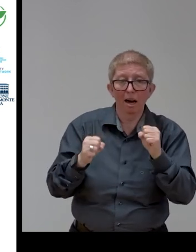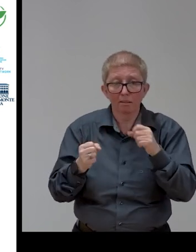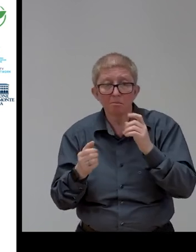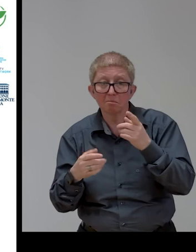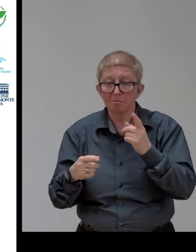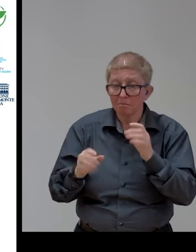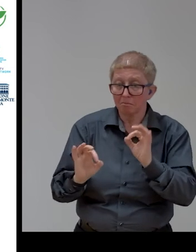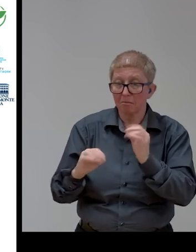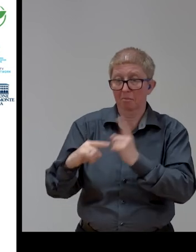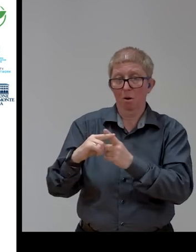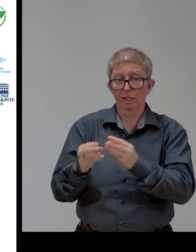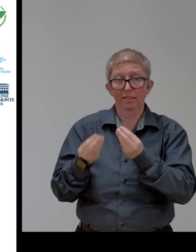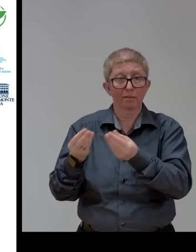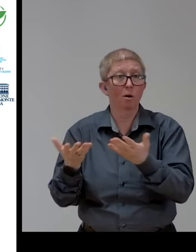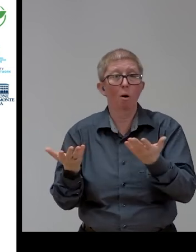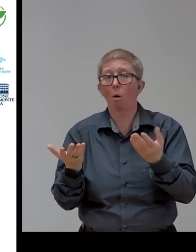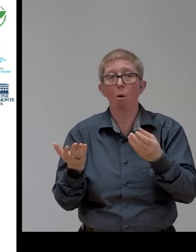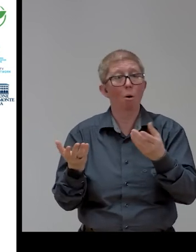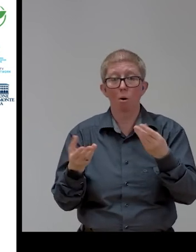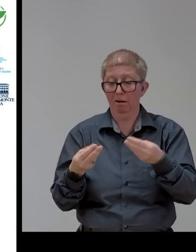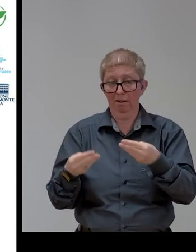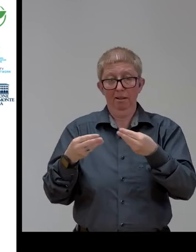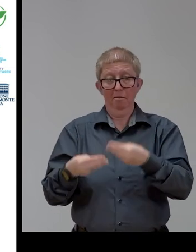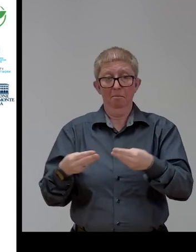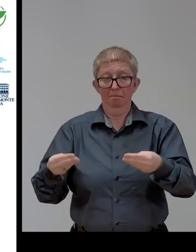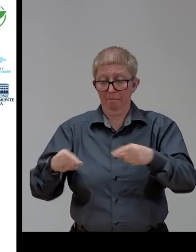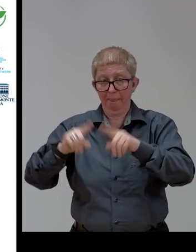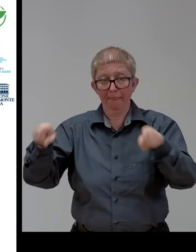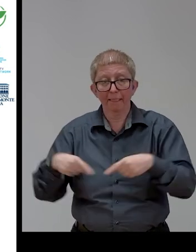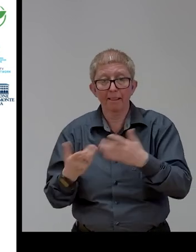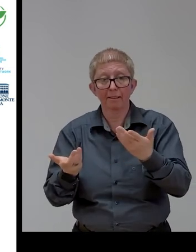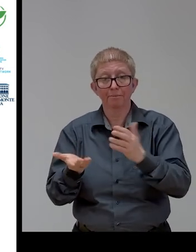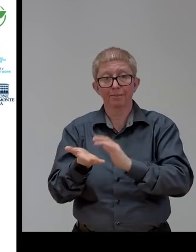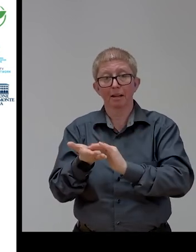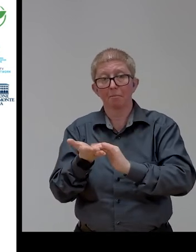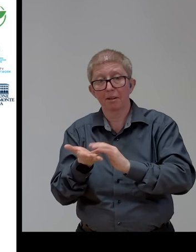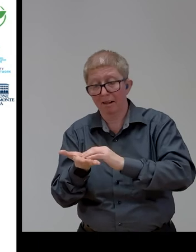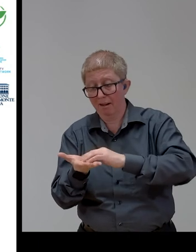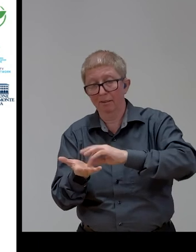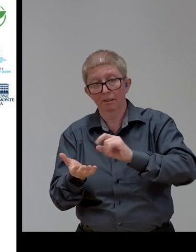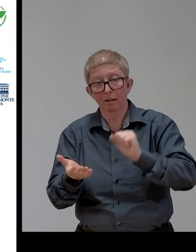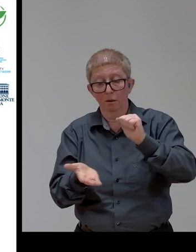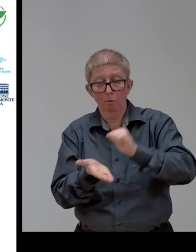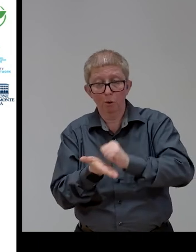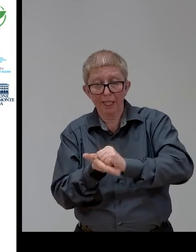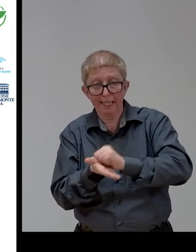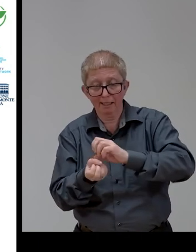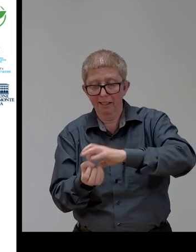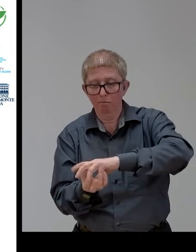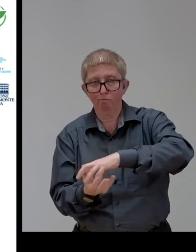very important also to use material that is into braille or printed for visually impaired people with fonts